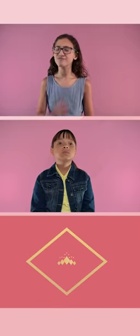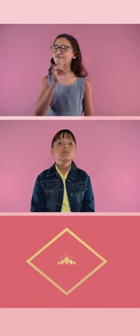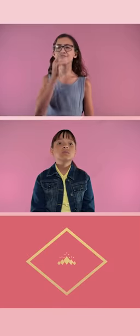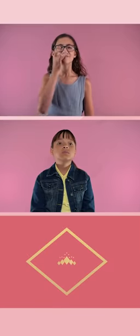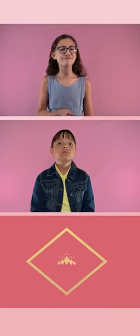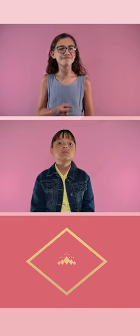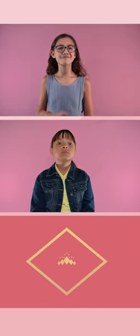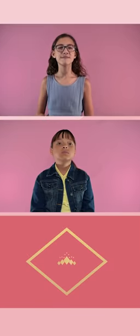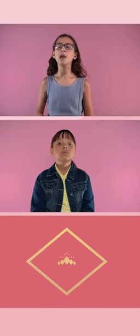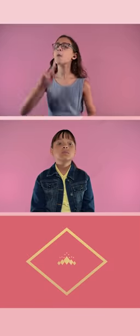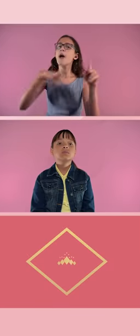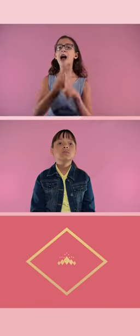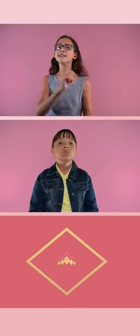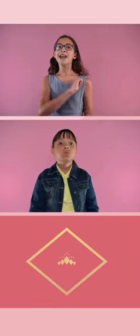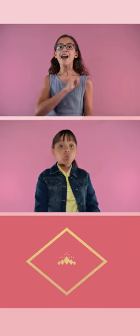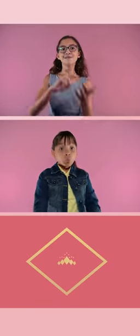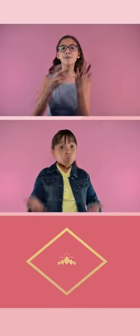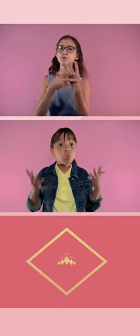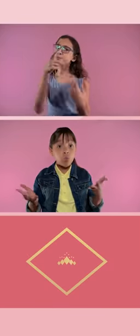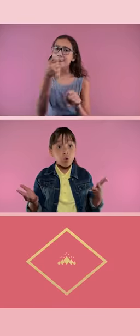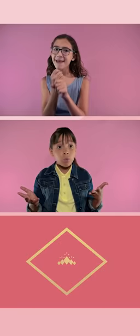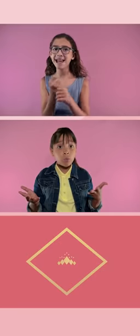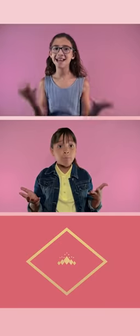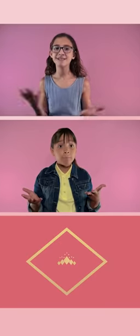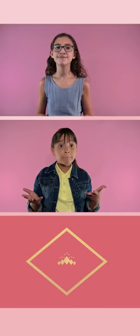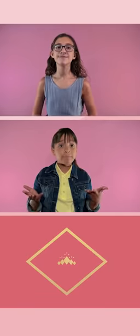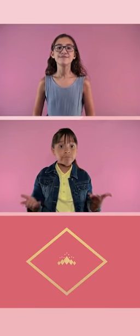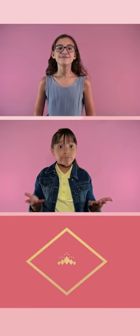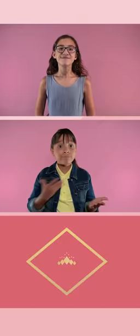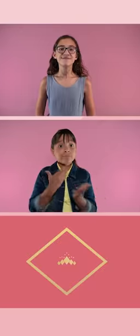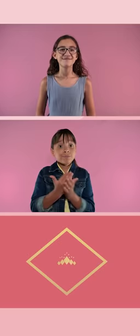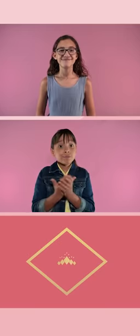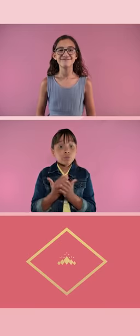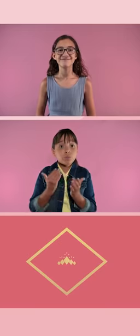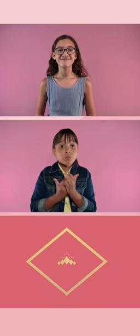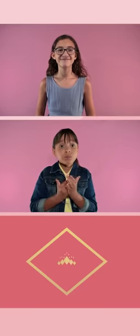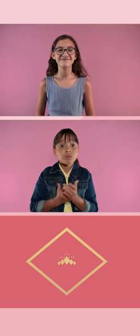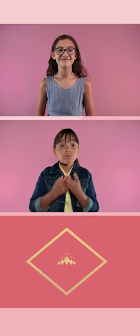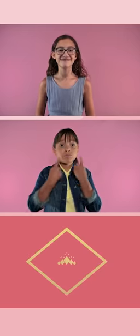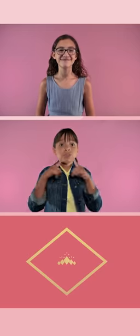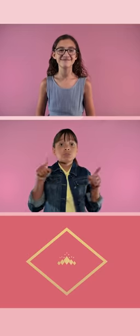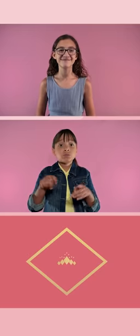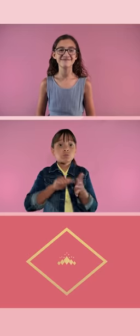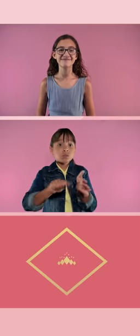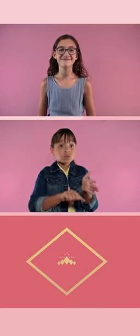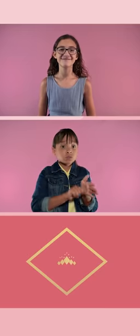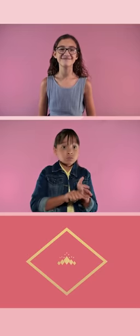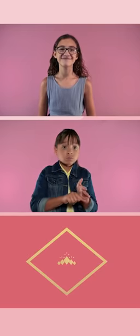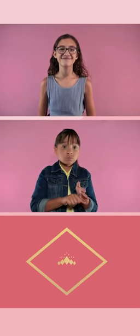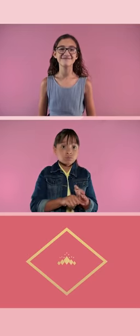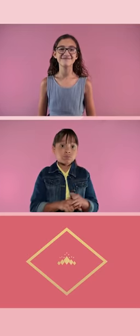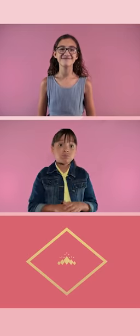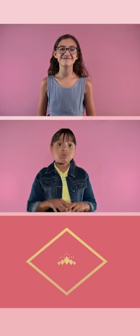Yeah, me. So, what kind of Tiana toast are you making, Elena? Well, my main ingredient for my recipe for success